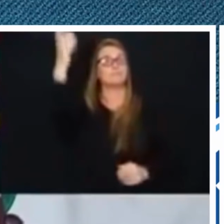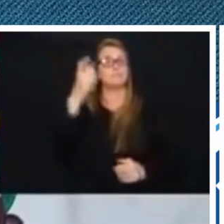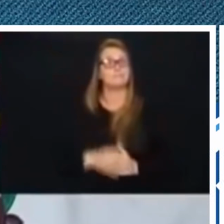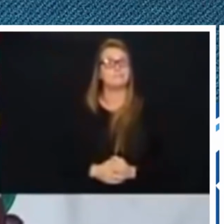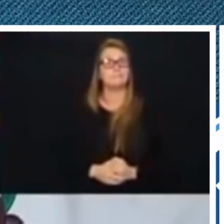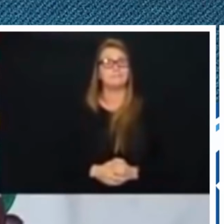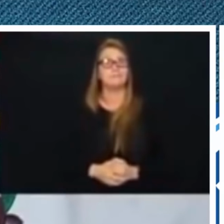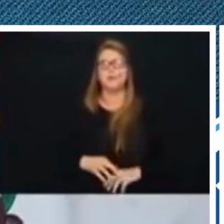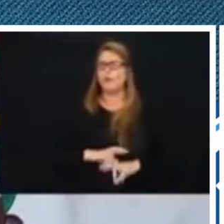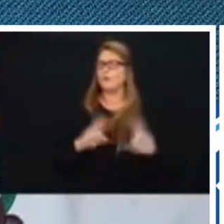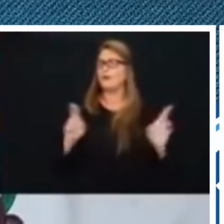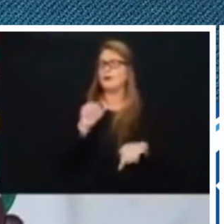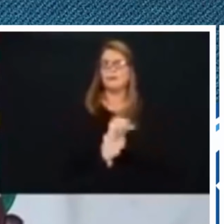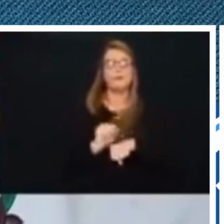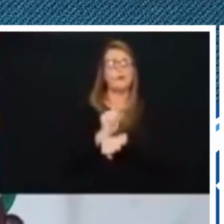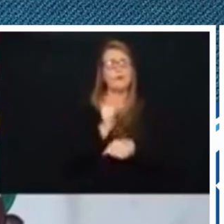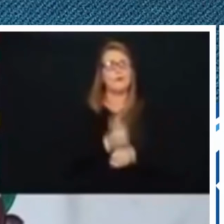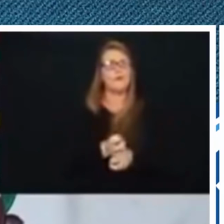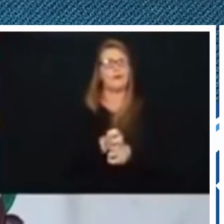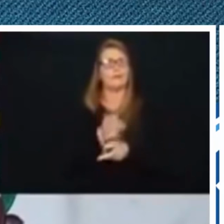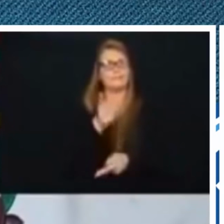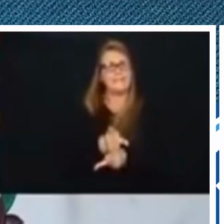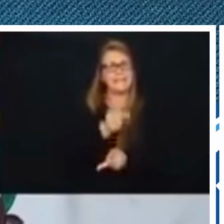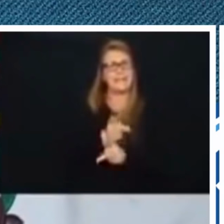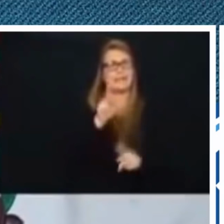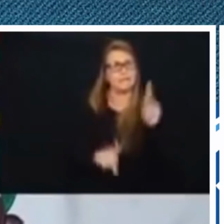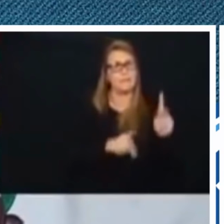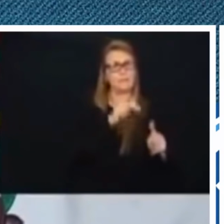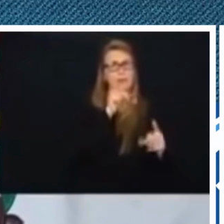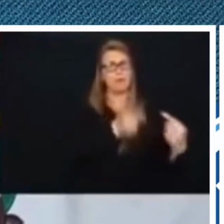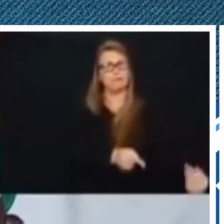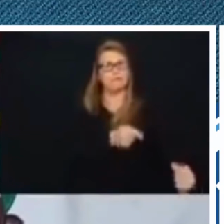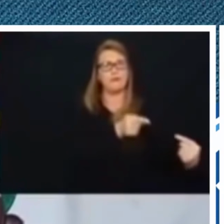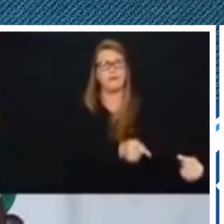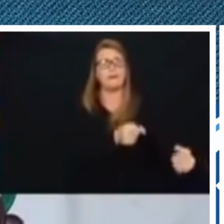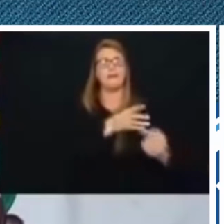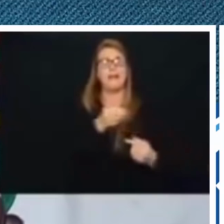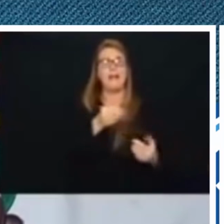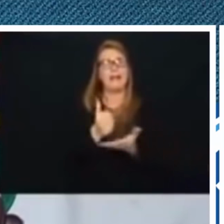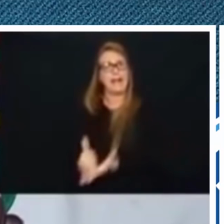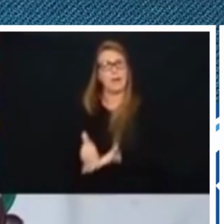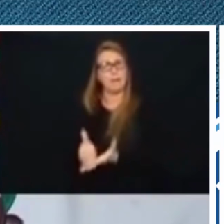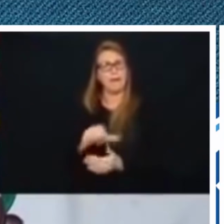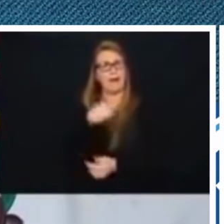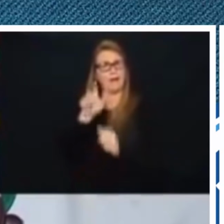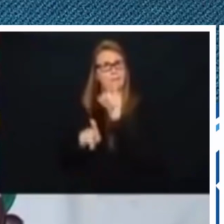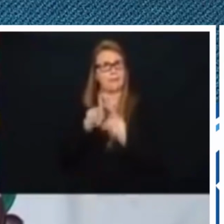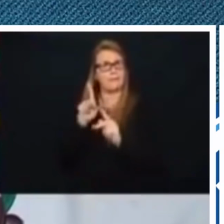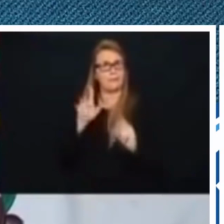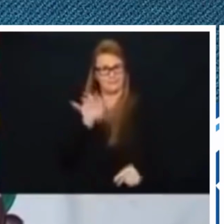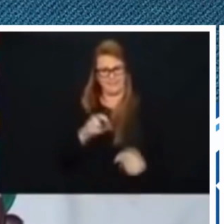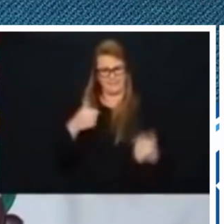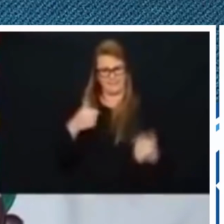to really get after it, taking care of those that are having a tough time, and extending a helping hand. That's what we do in